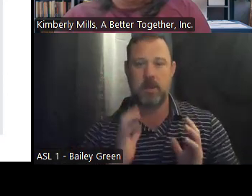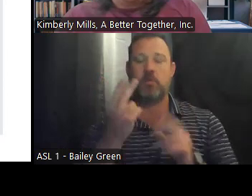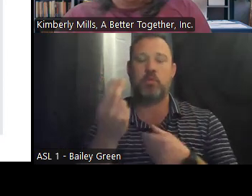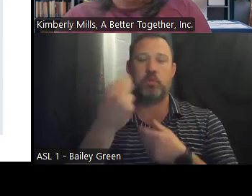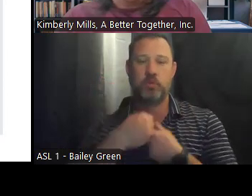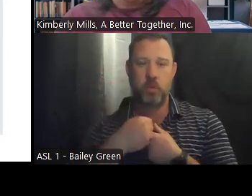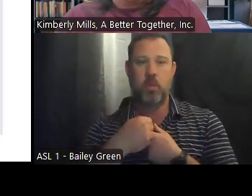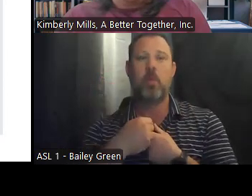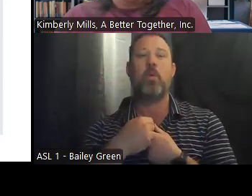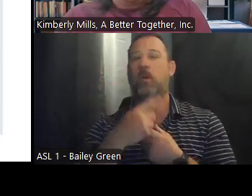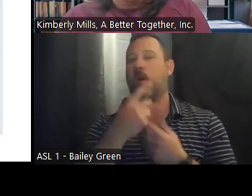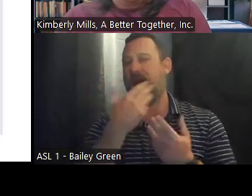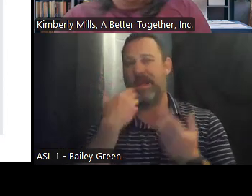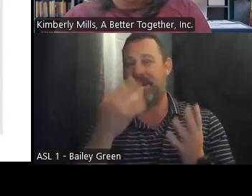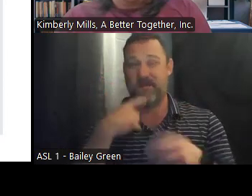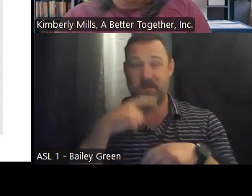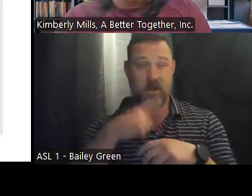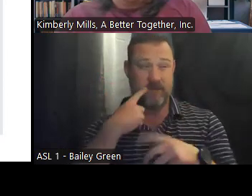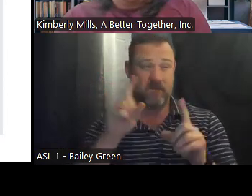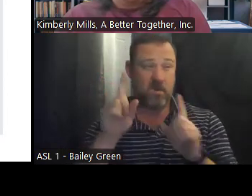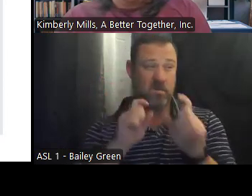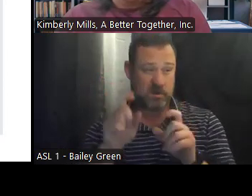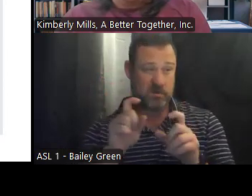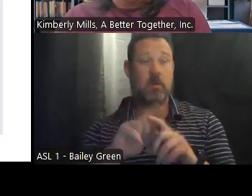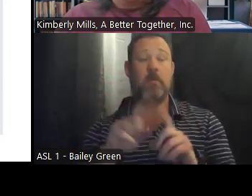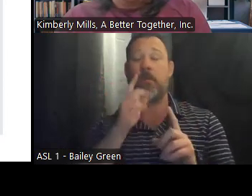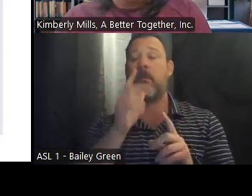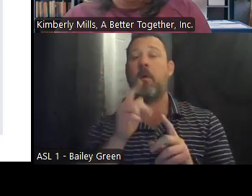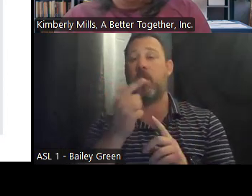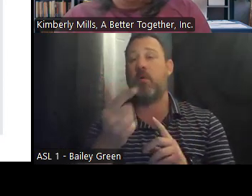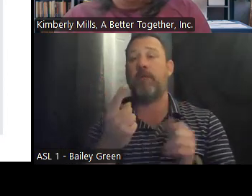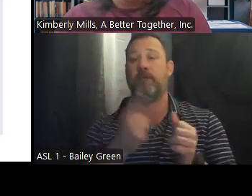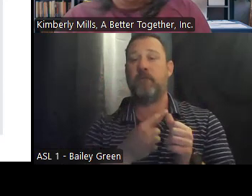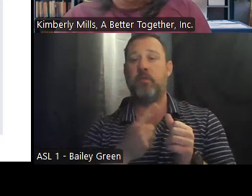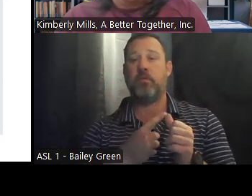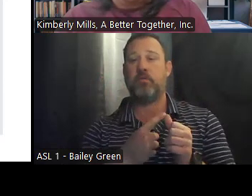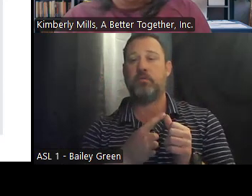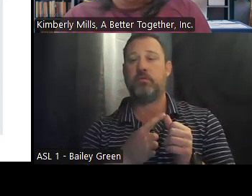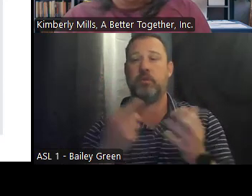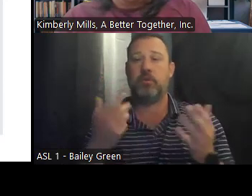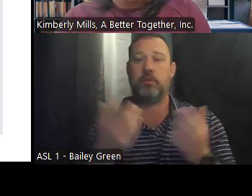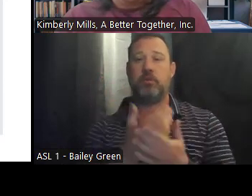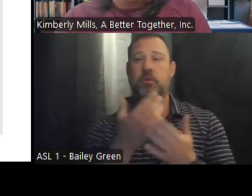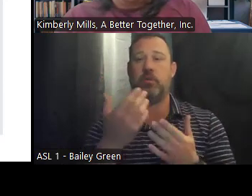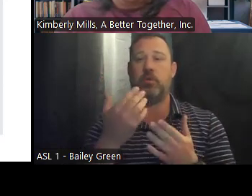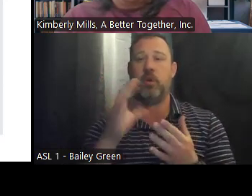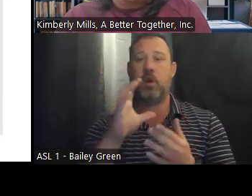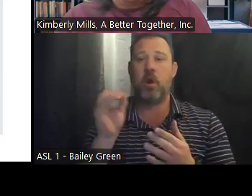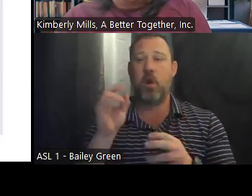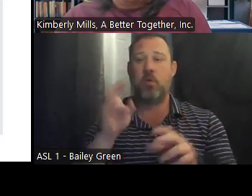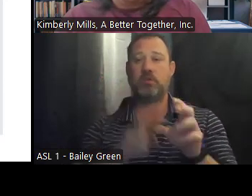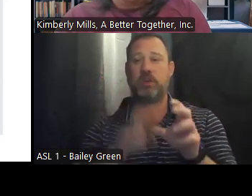in. And I don't know if we'll have time for questions, but I'm going to turn it first over to the new incoming co-chair